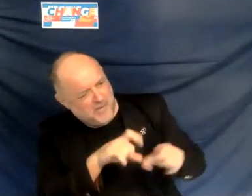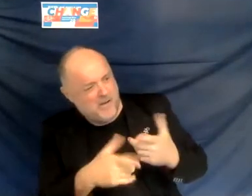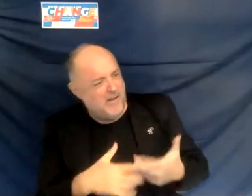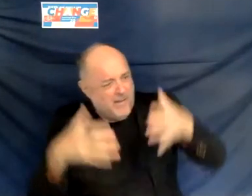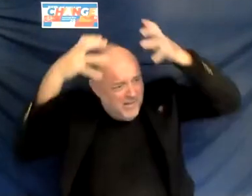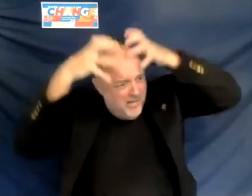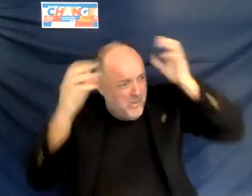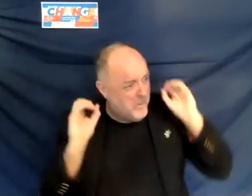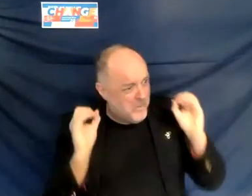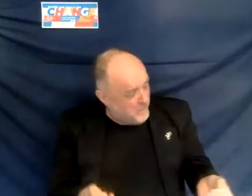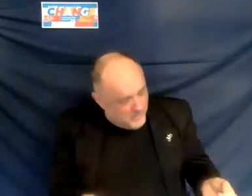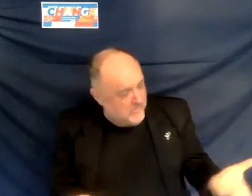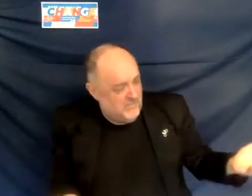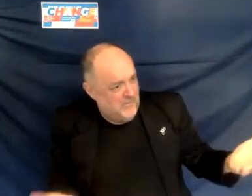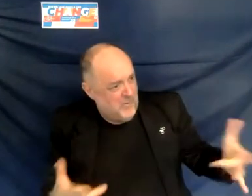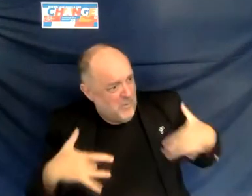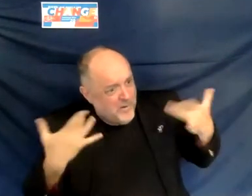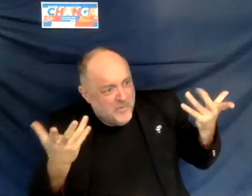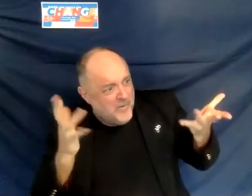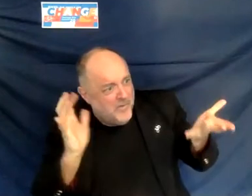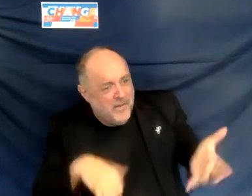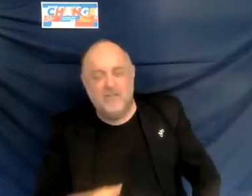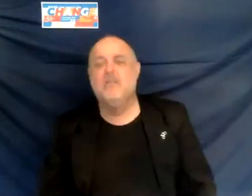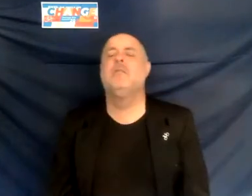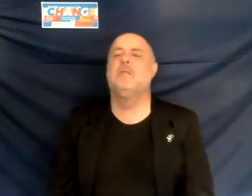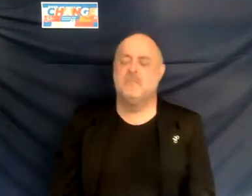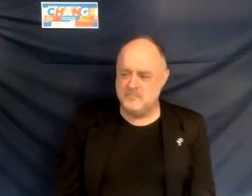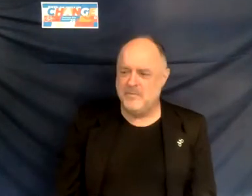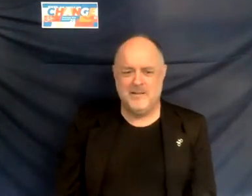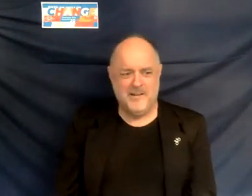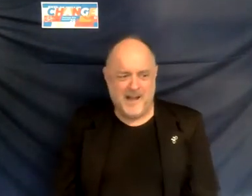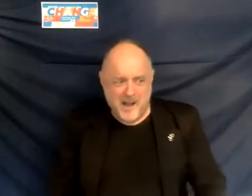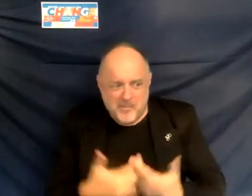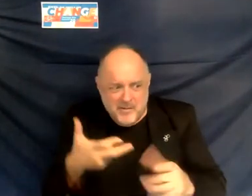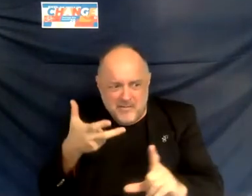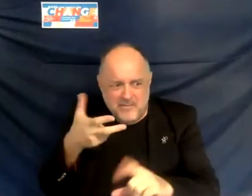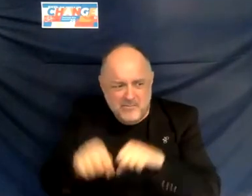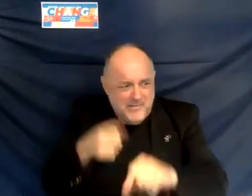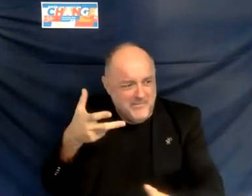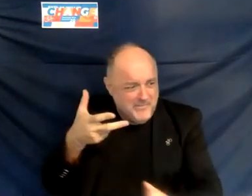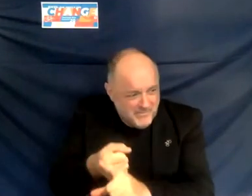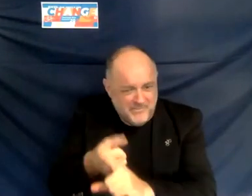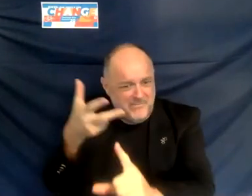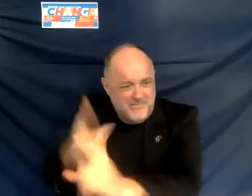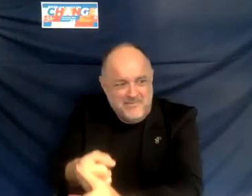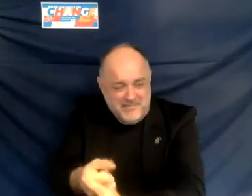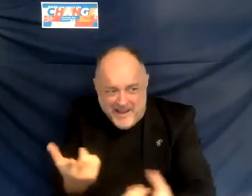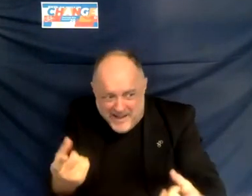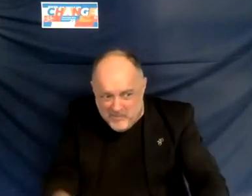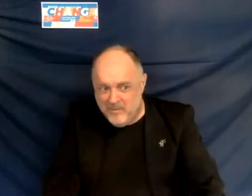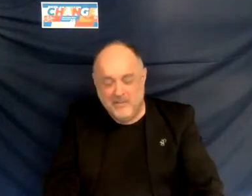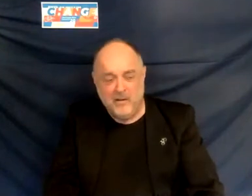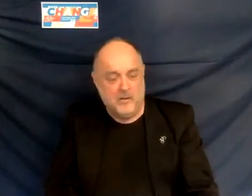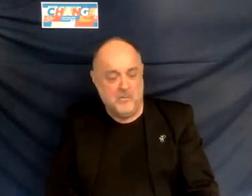helmets. What's going on here? What, how many crashes are there lots of crashes? How, what are